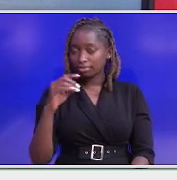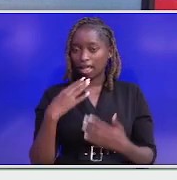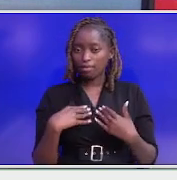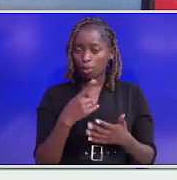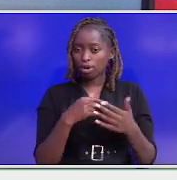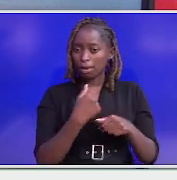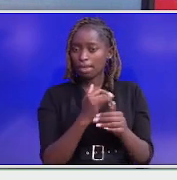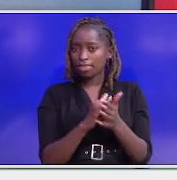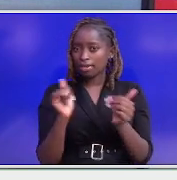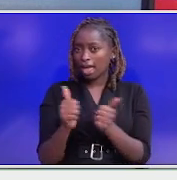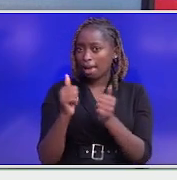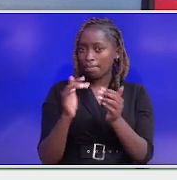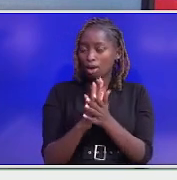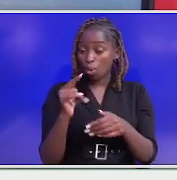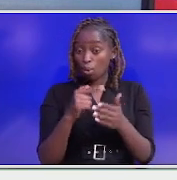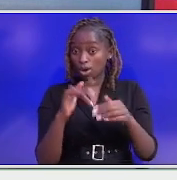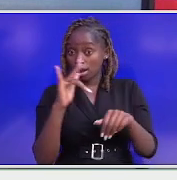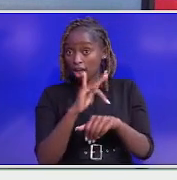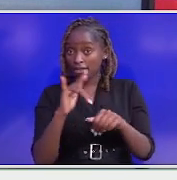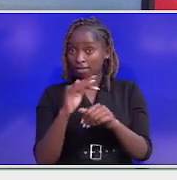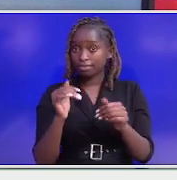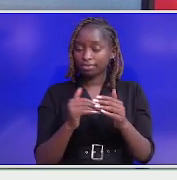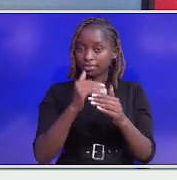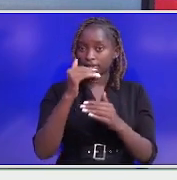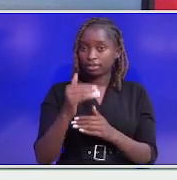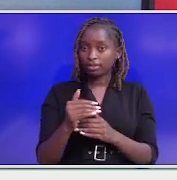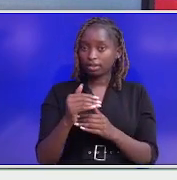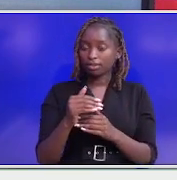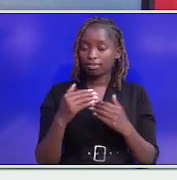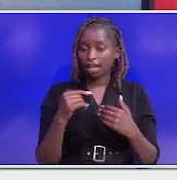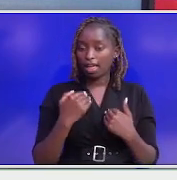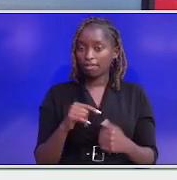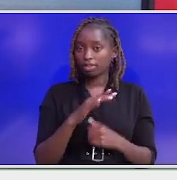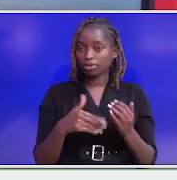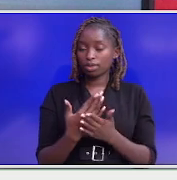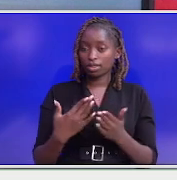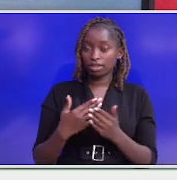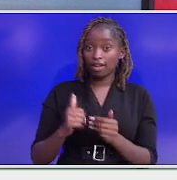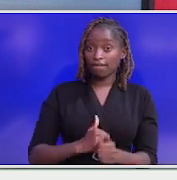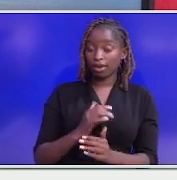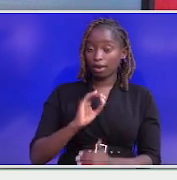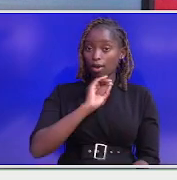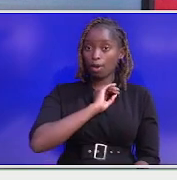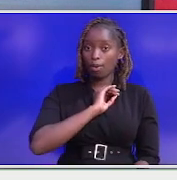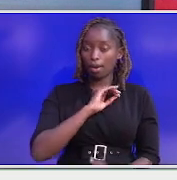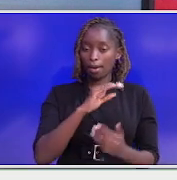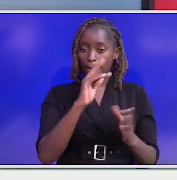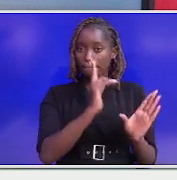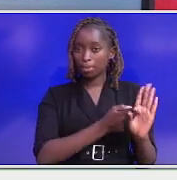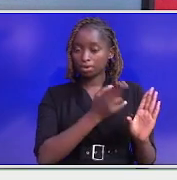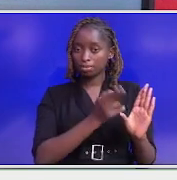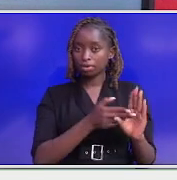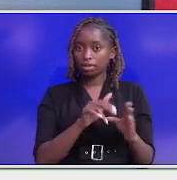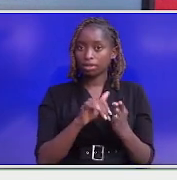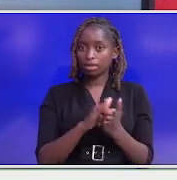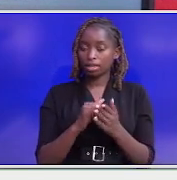causes, what are the effects afterlife of having these things. Our guest tonight took part in the